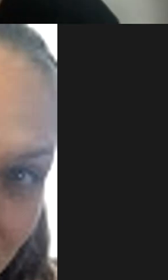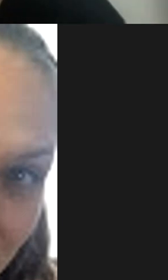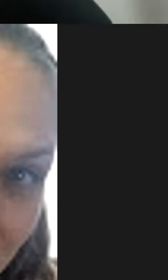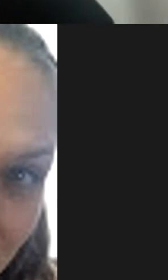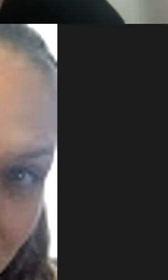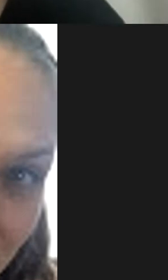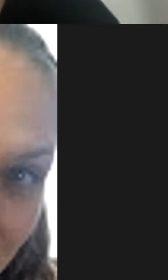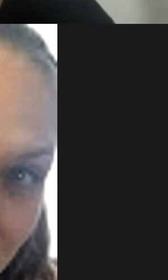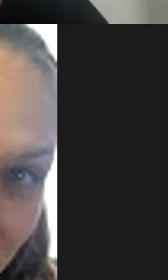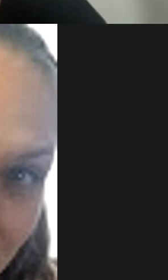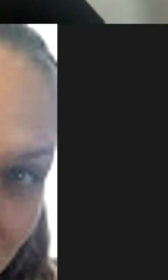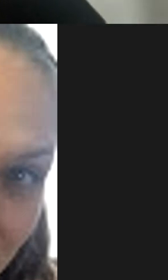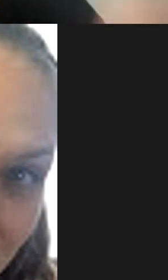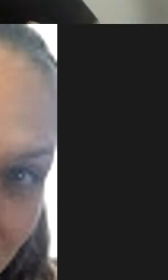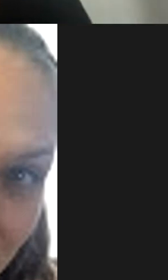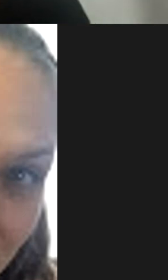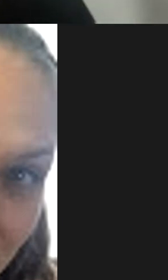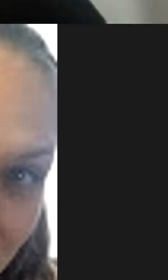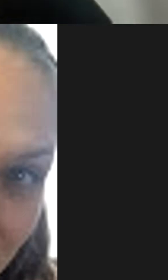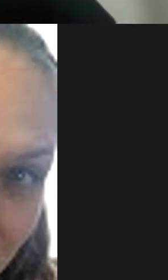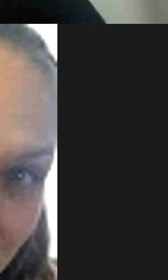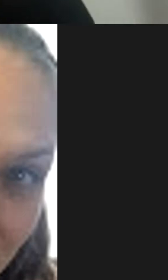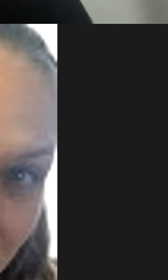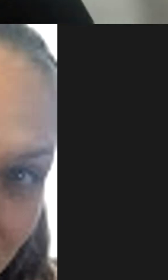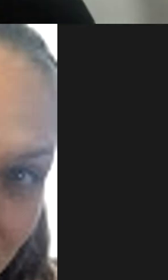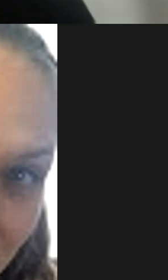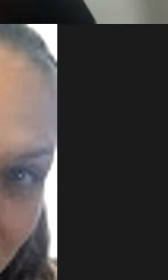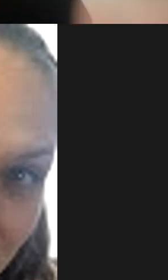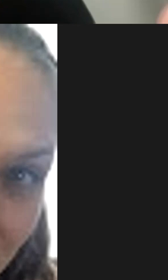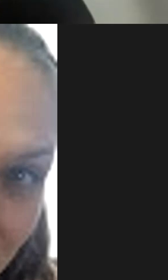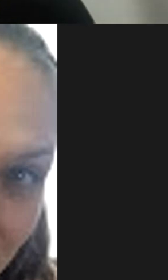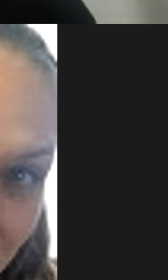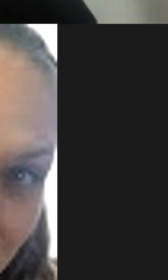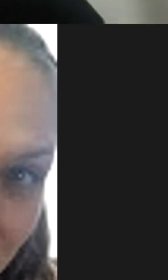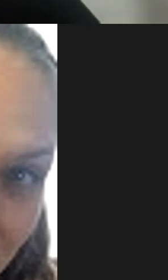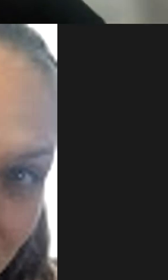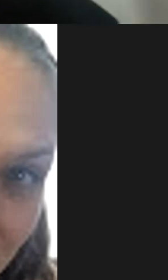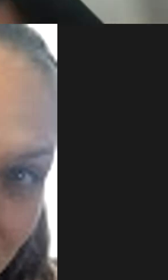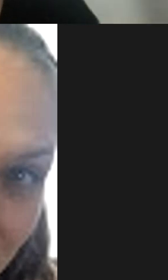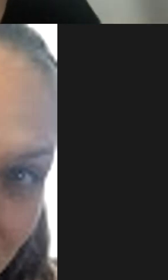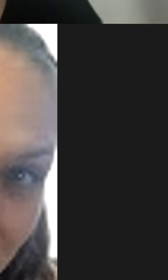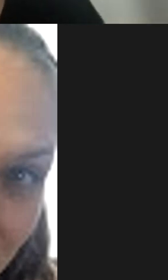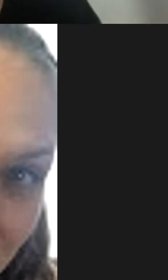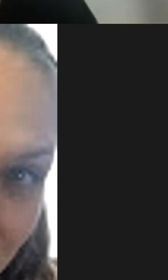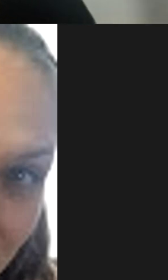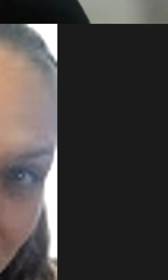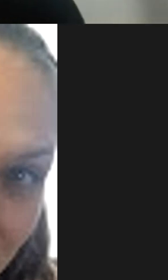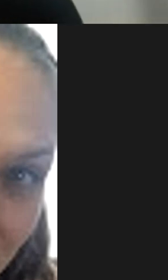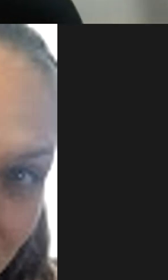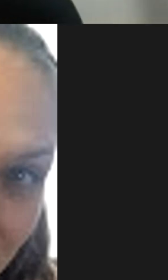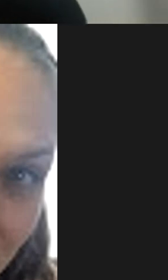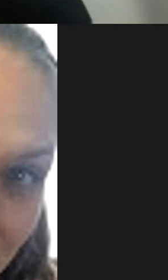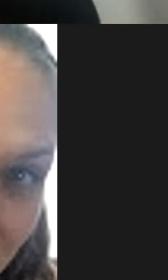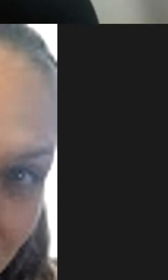feeling a couple of different emotions, maybe happy, nervous, scared. Either way, we're going to get through this